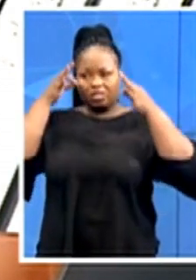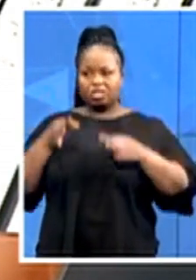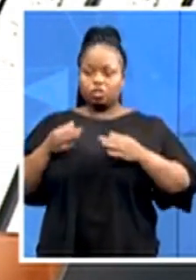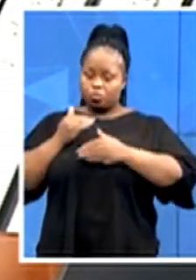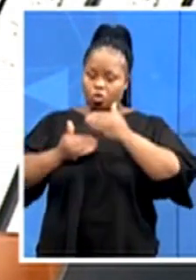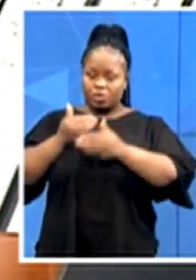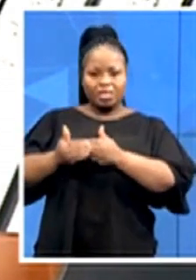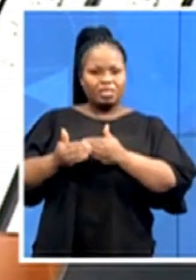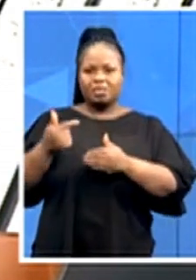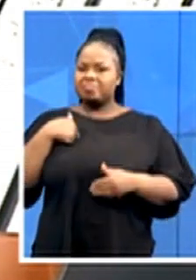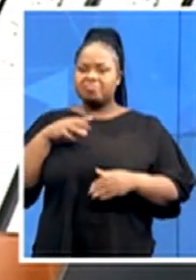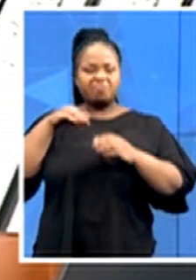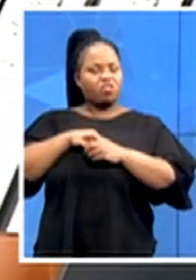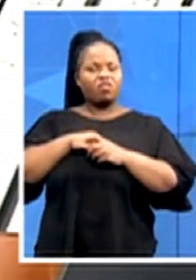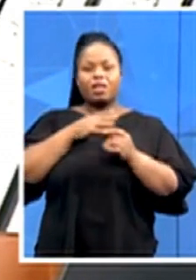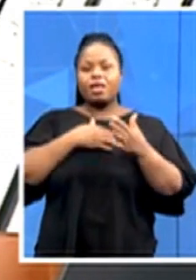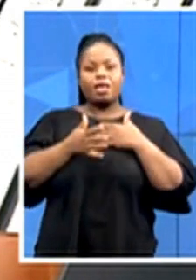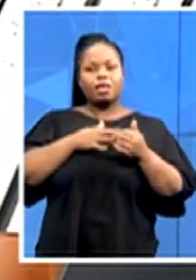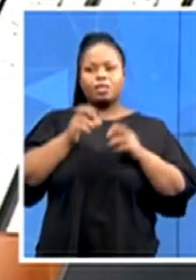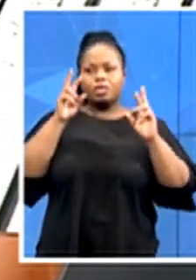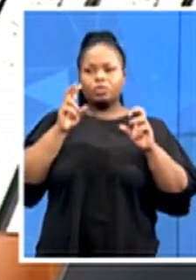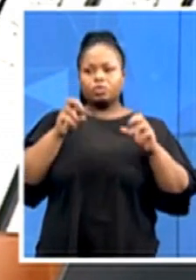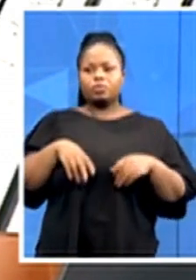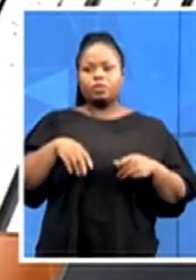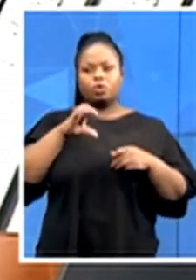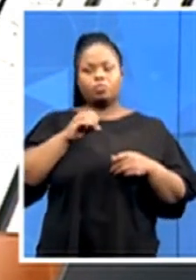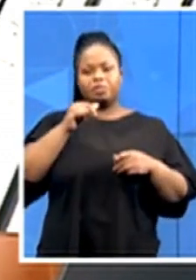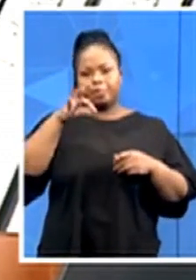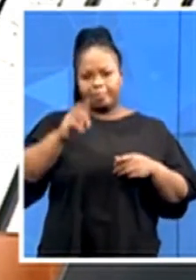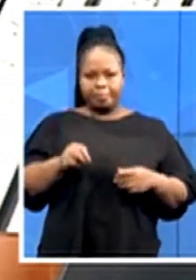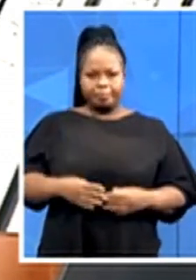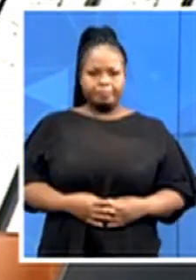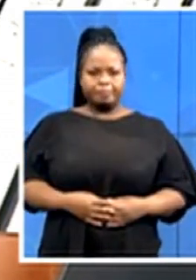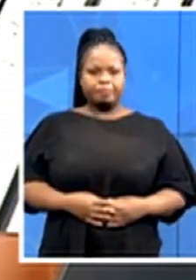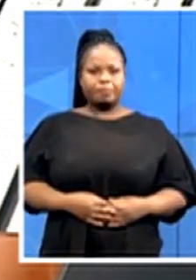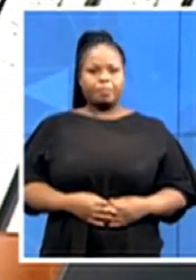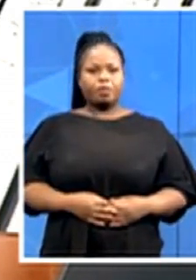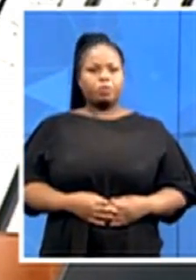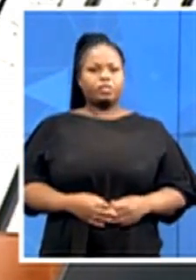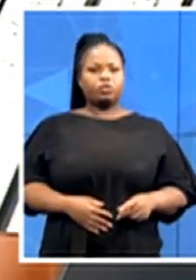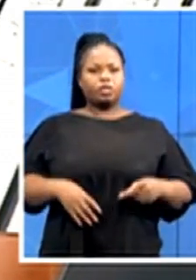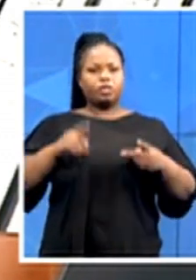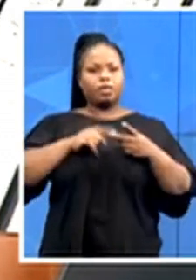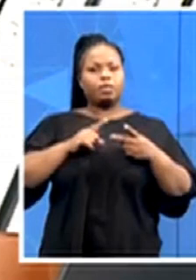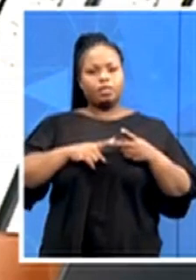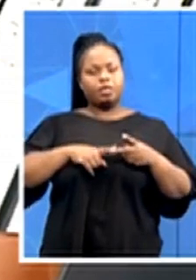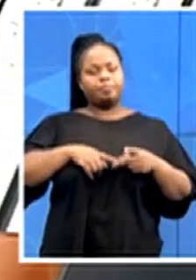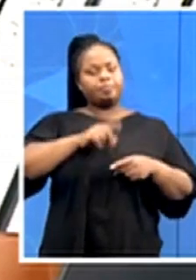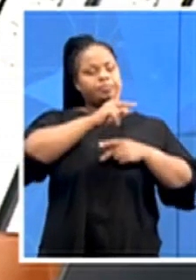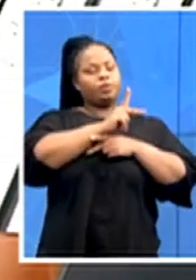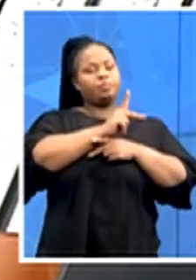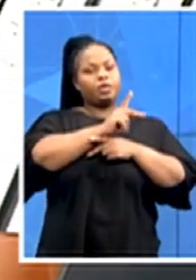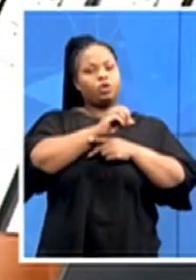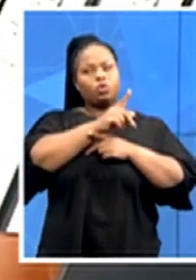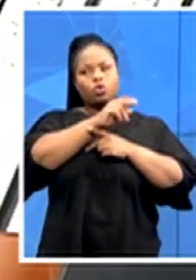to Optima. Finally, I turn to Mr. Koko's allegation, which was also